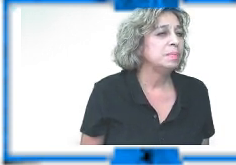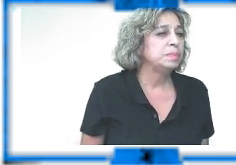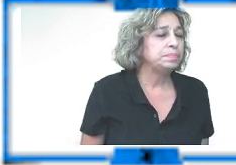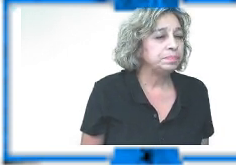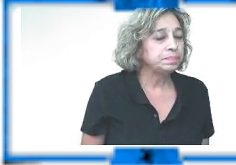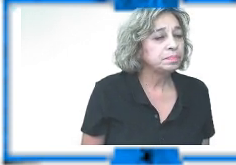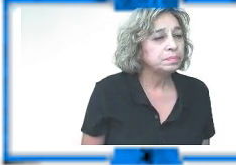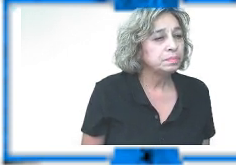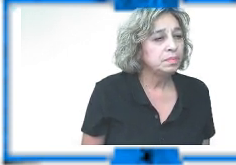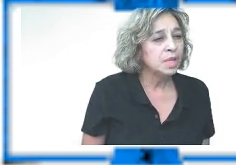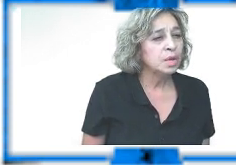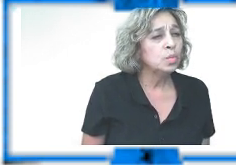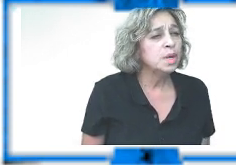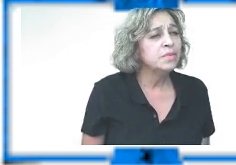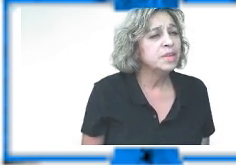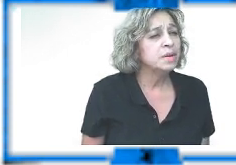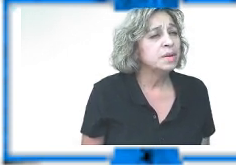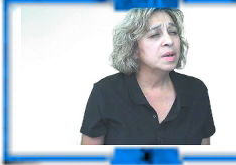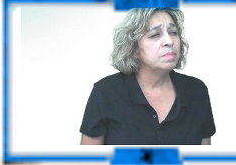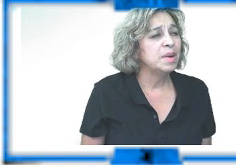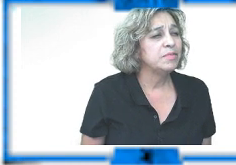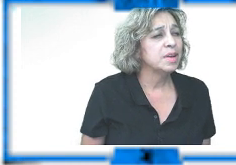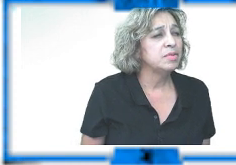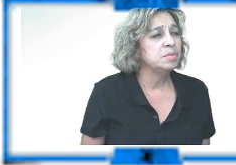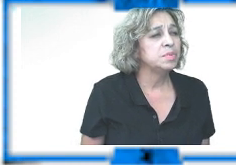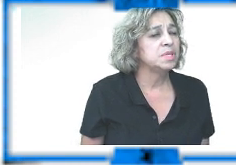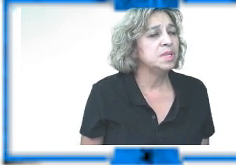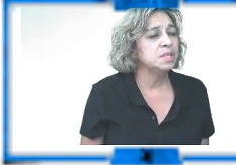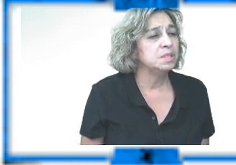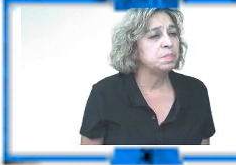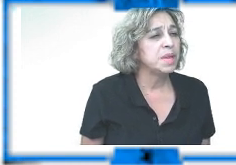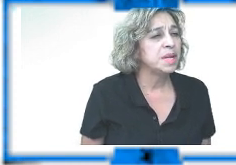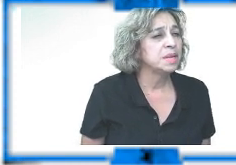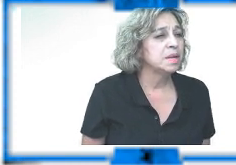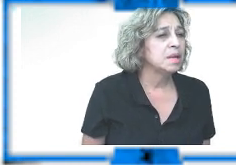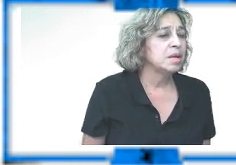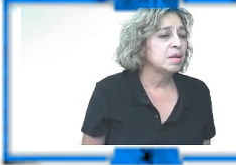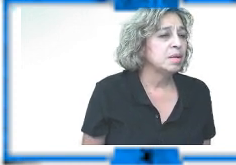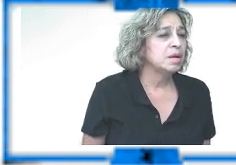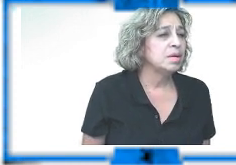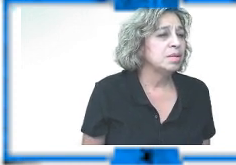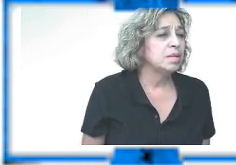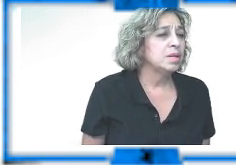mafia. One of the mafia groups in Spain,